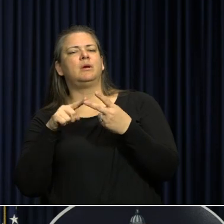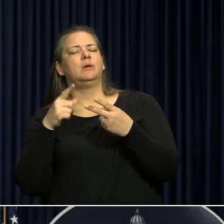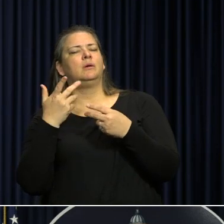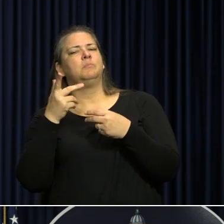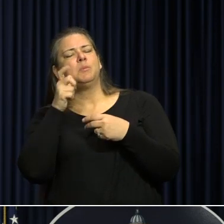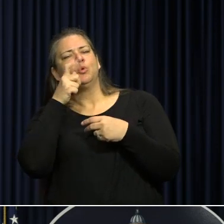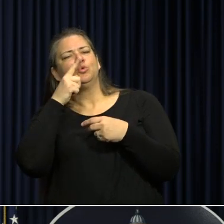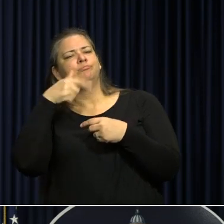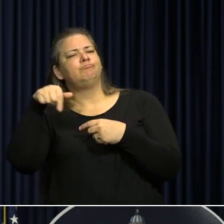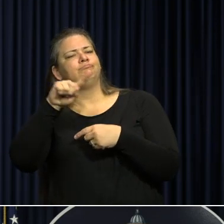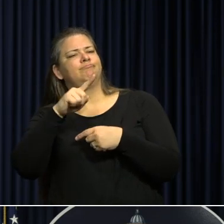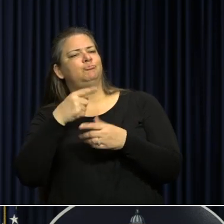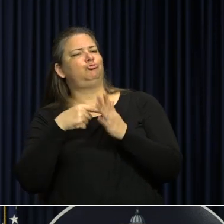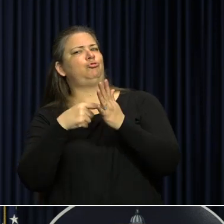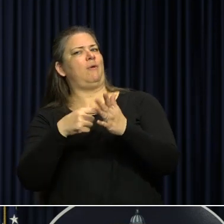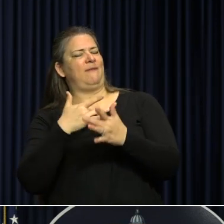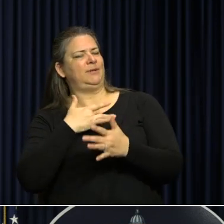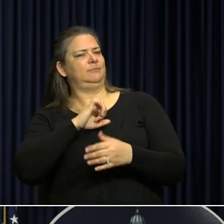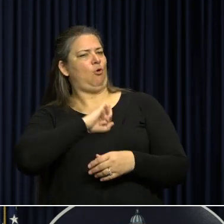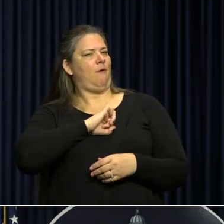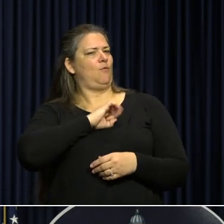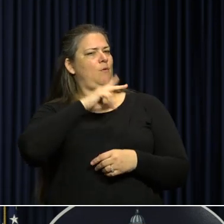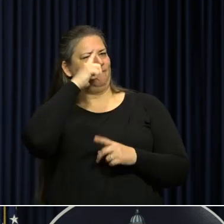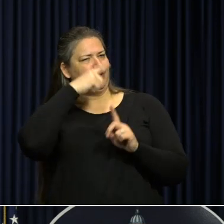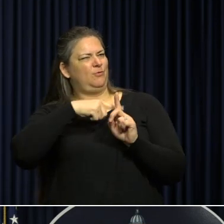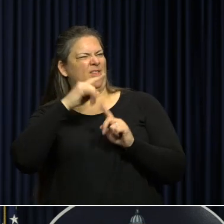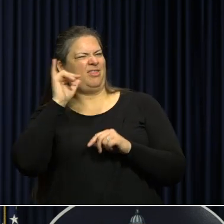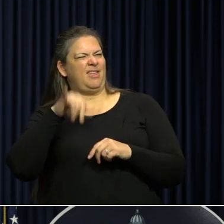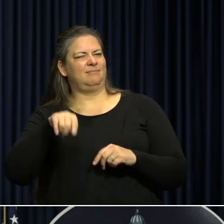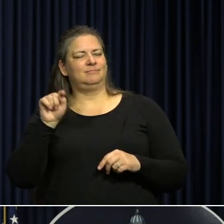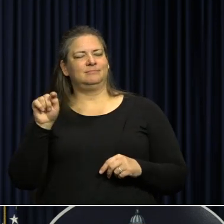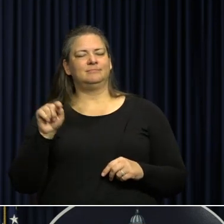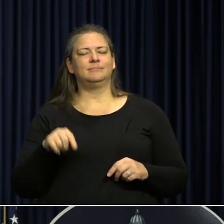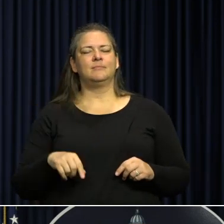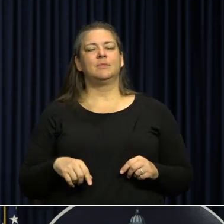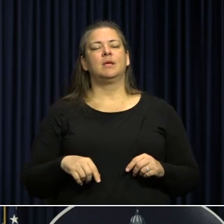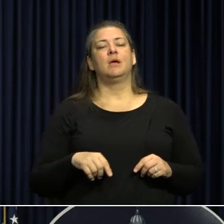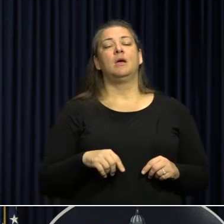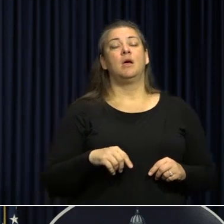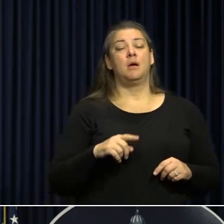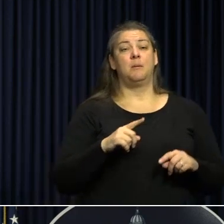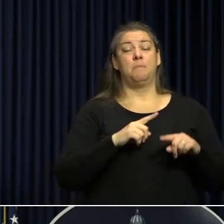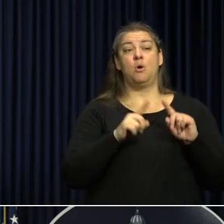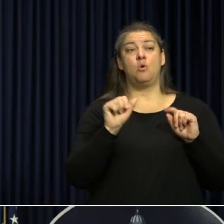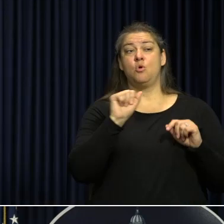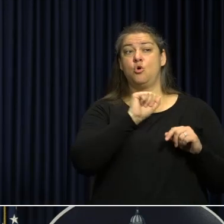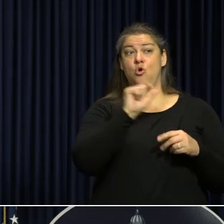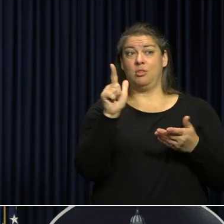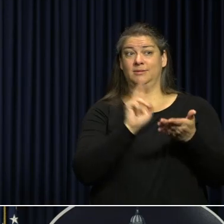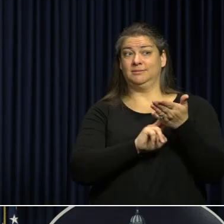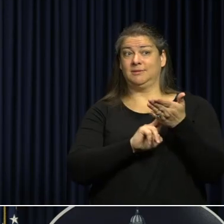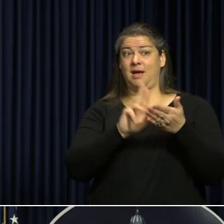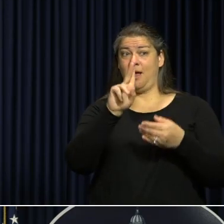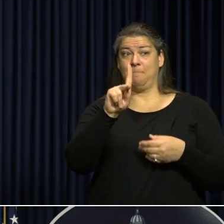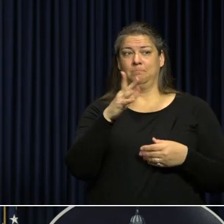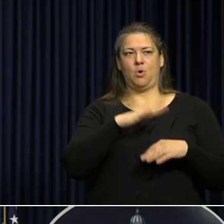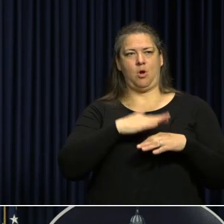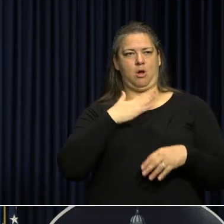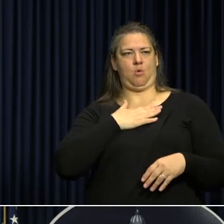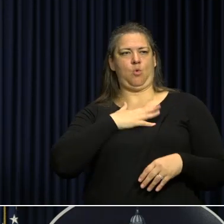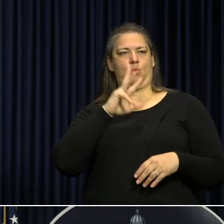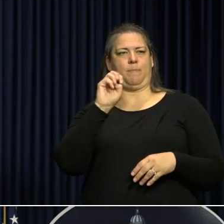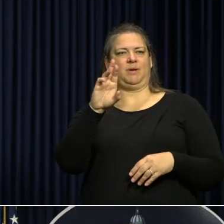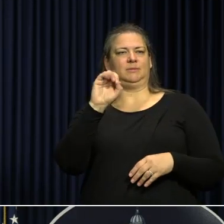those that have symptoms. It doesn't come up here in a second. All of the signups are on our